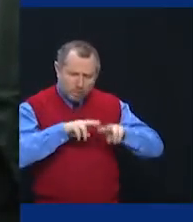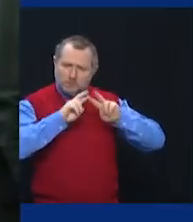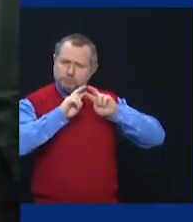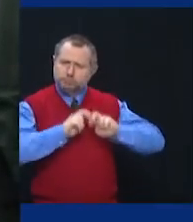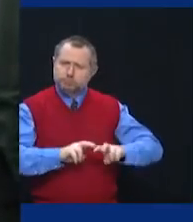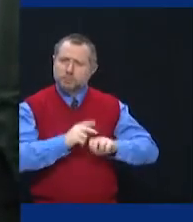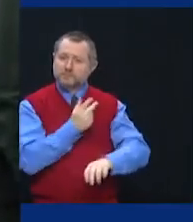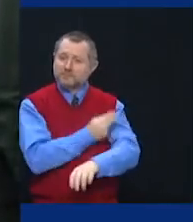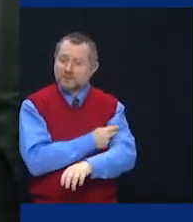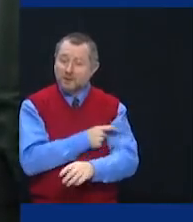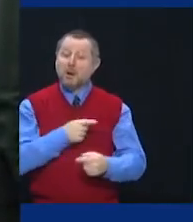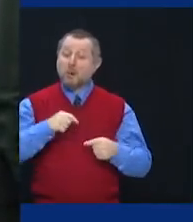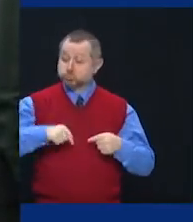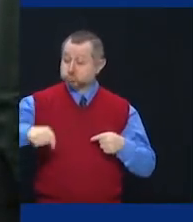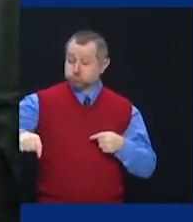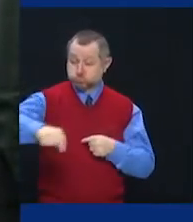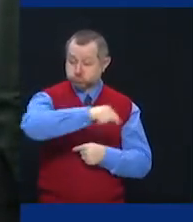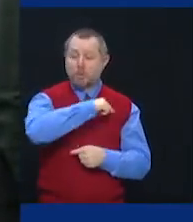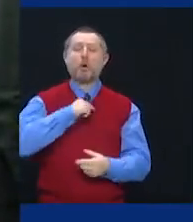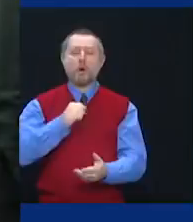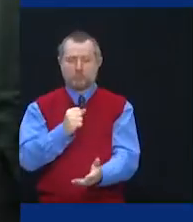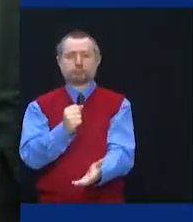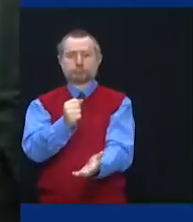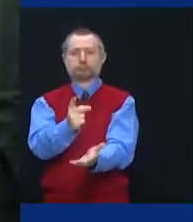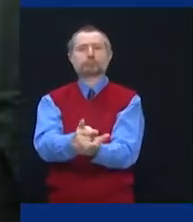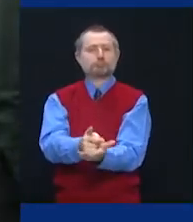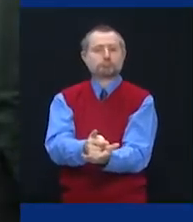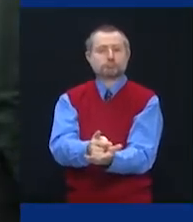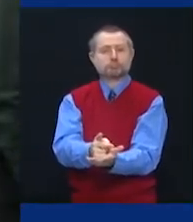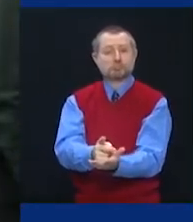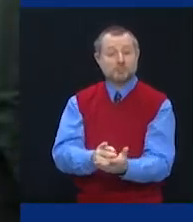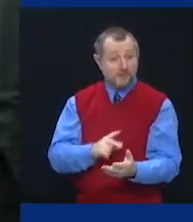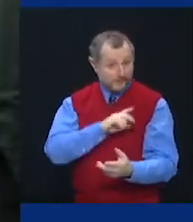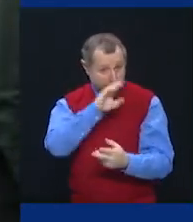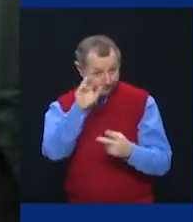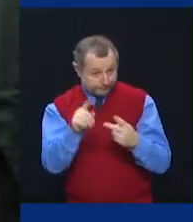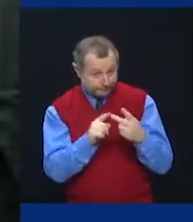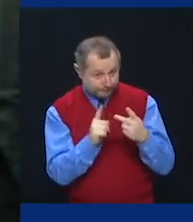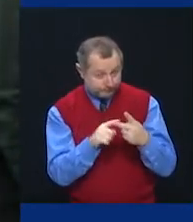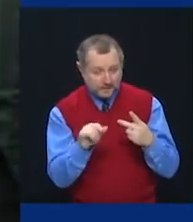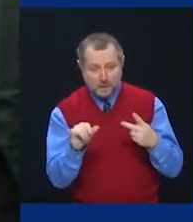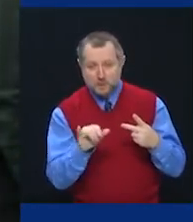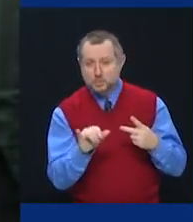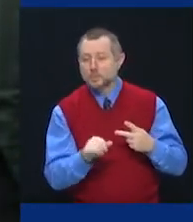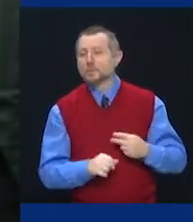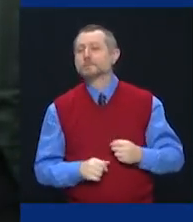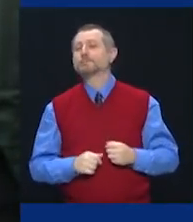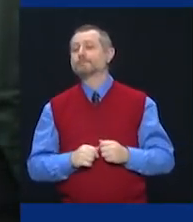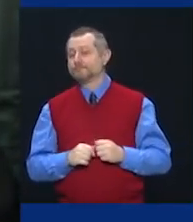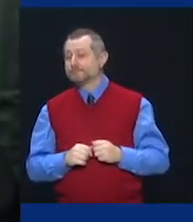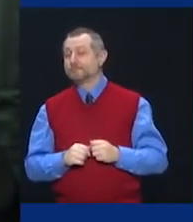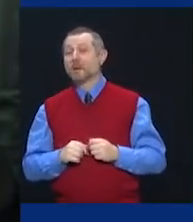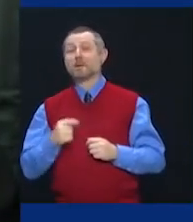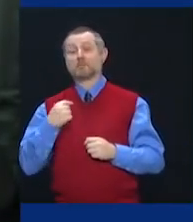said it was safe. Number one. Number two, I have no agenda